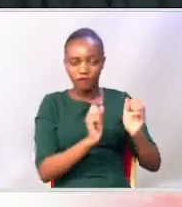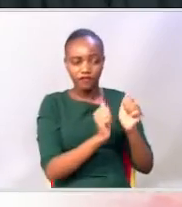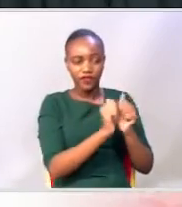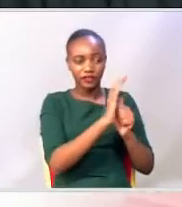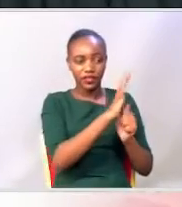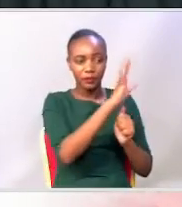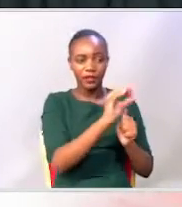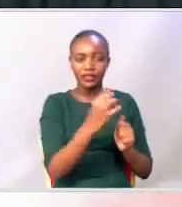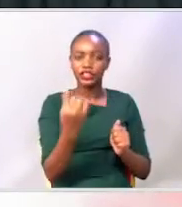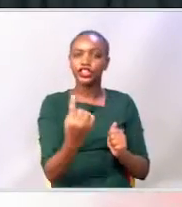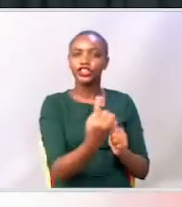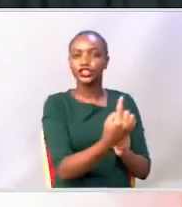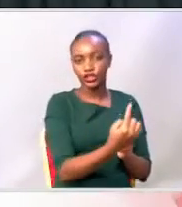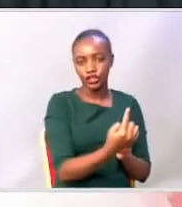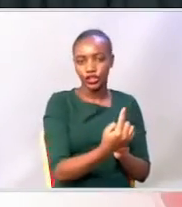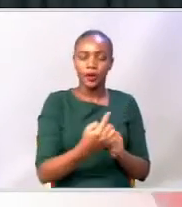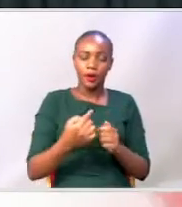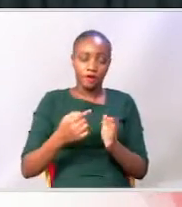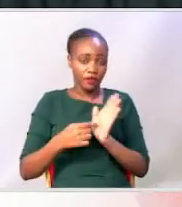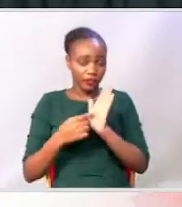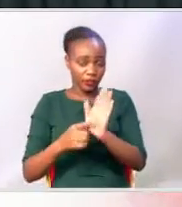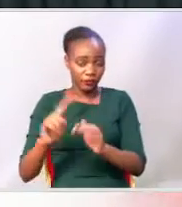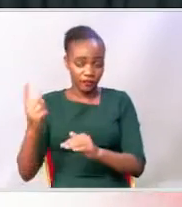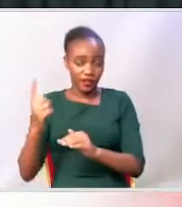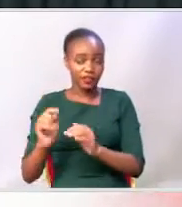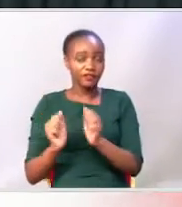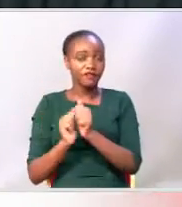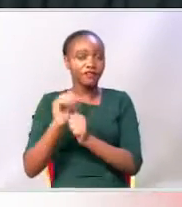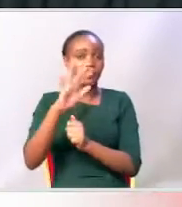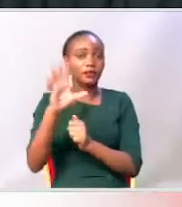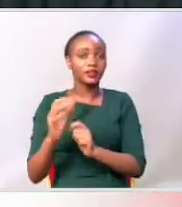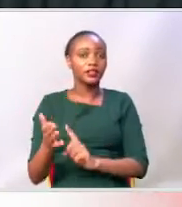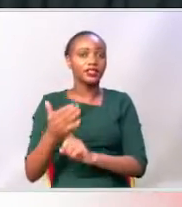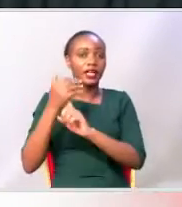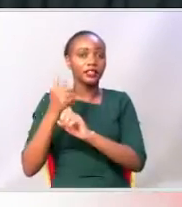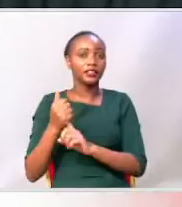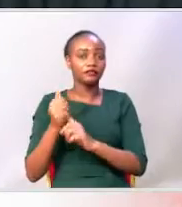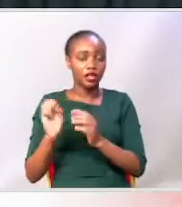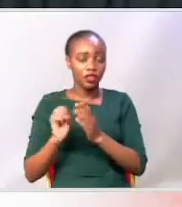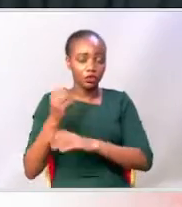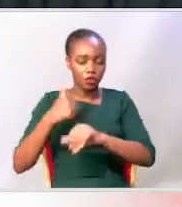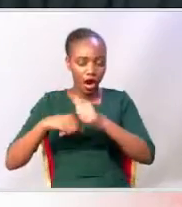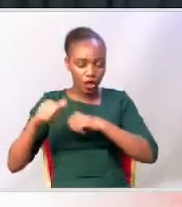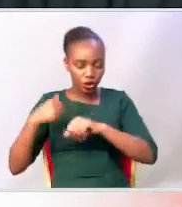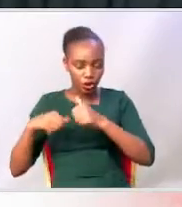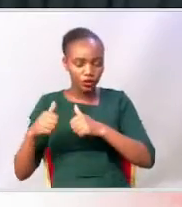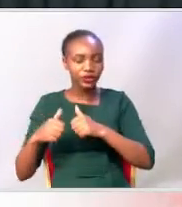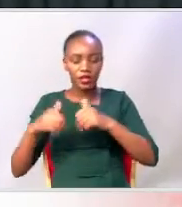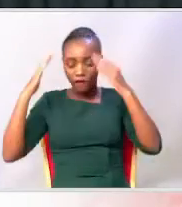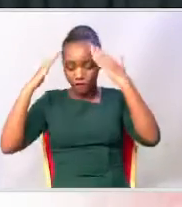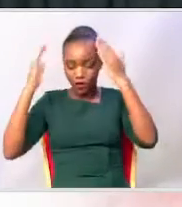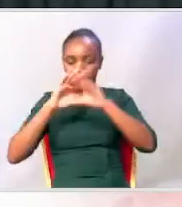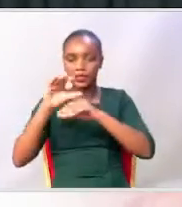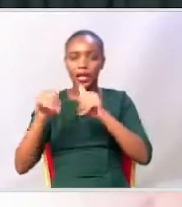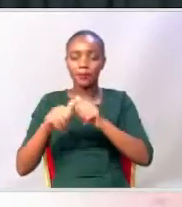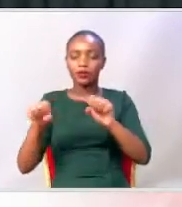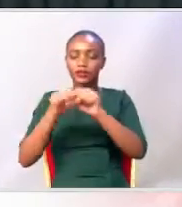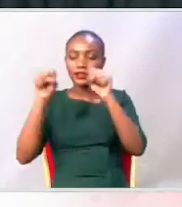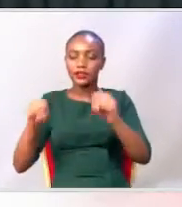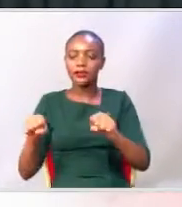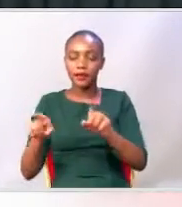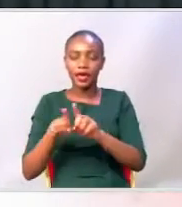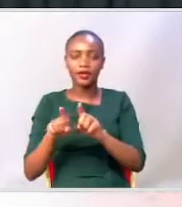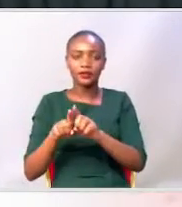each, with the first 15% achieved through initial actions focusing on system and